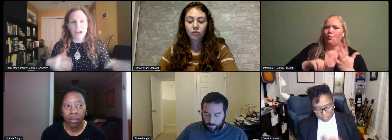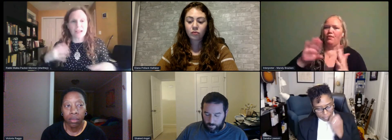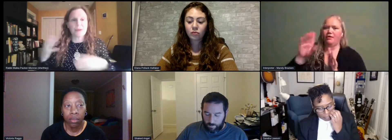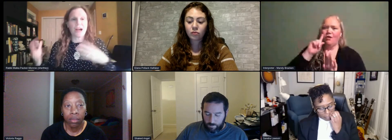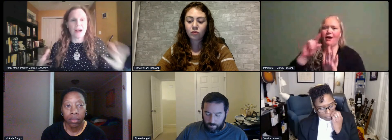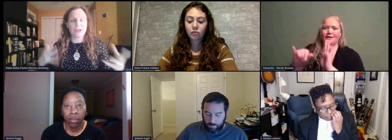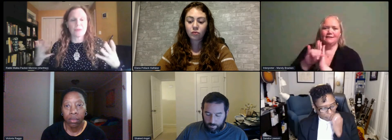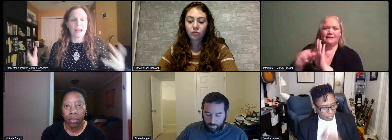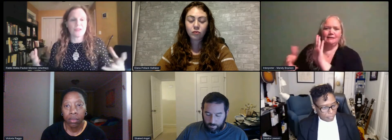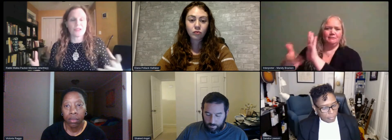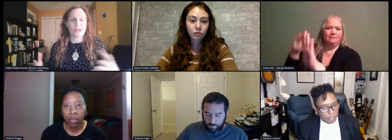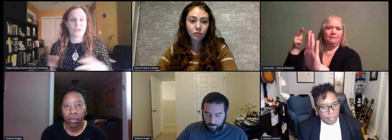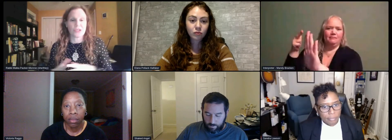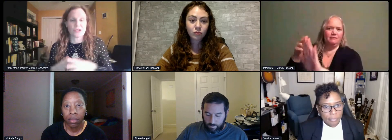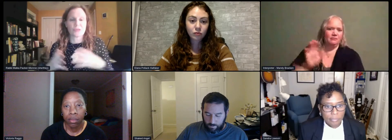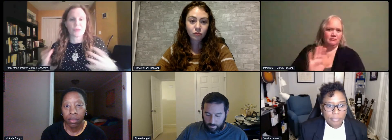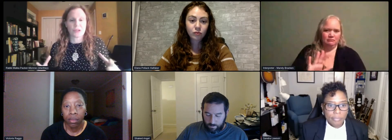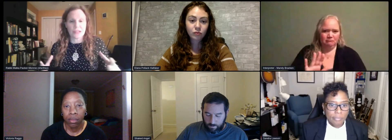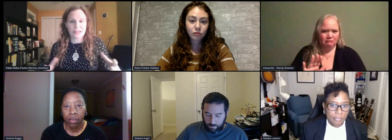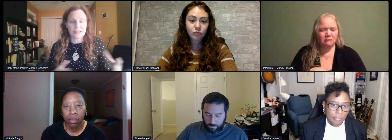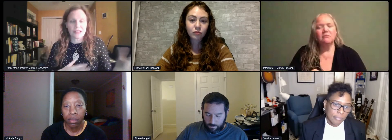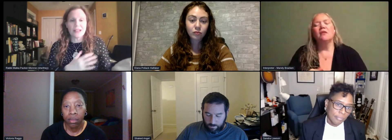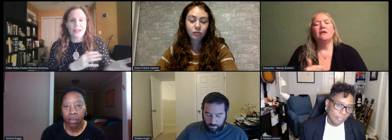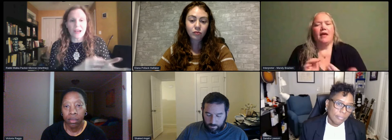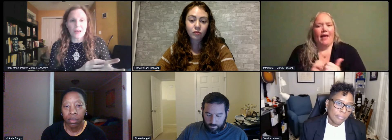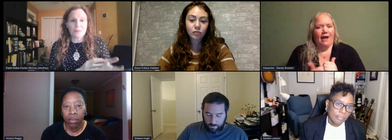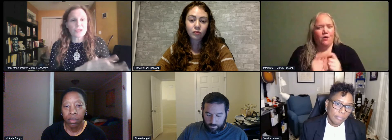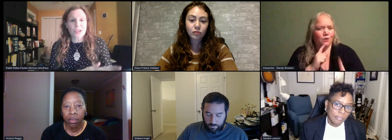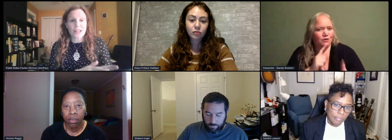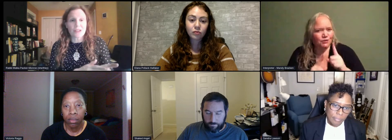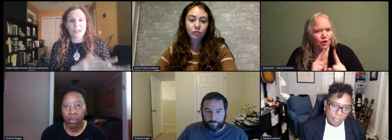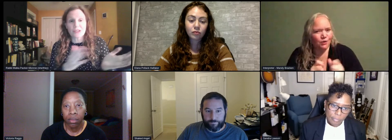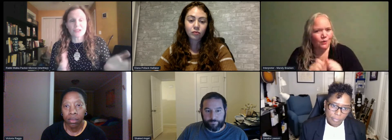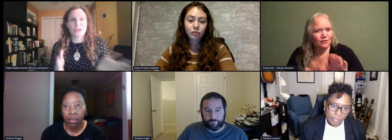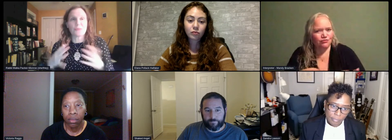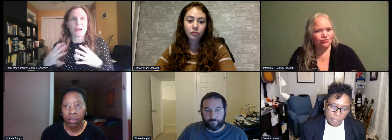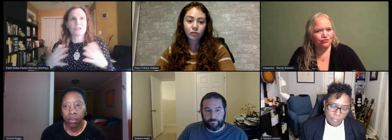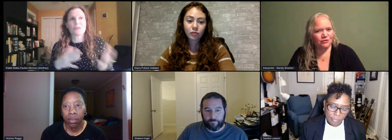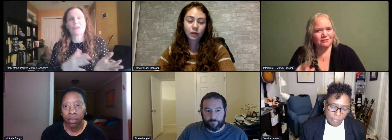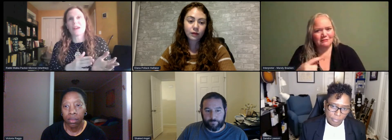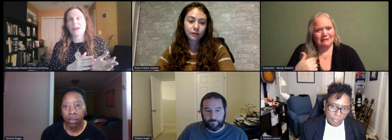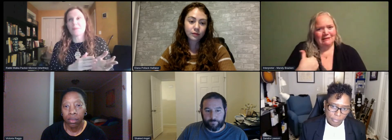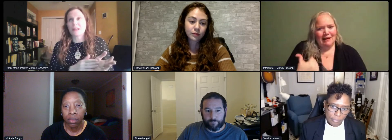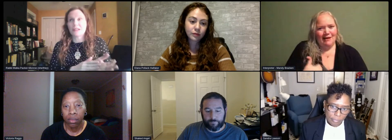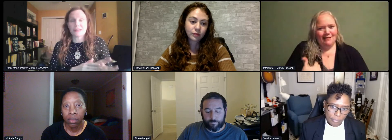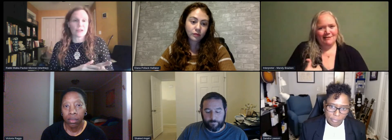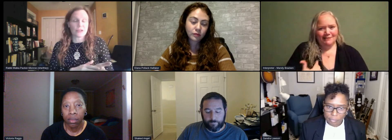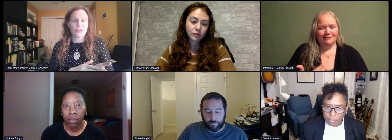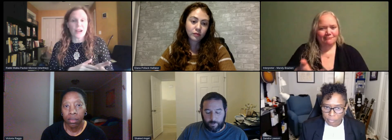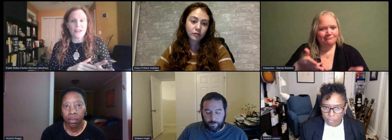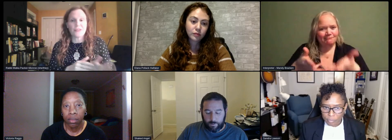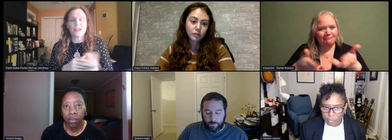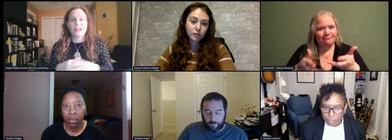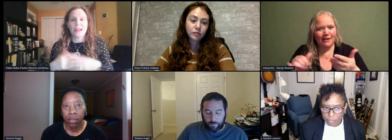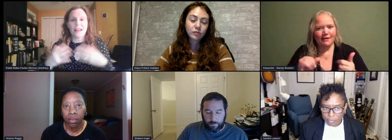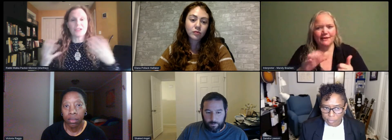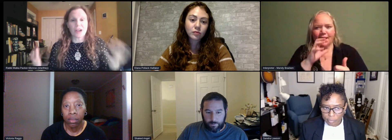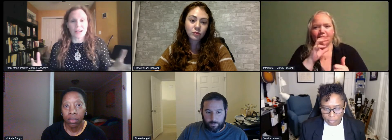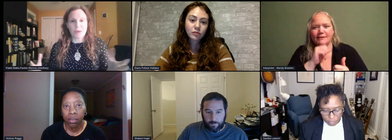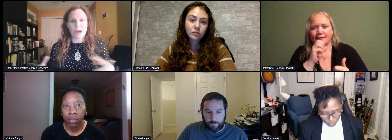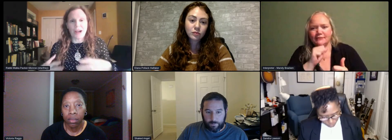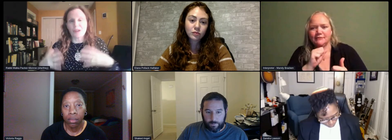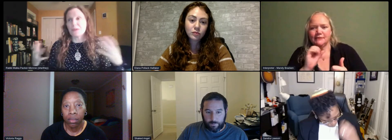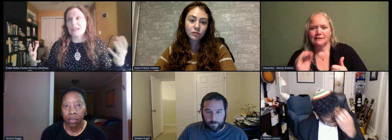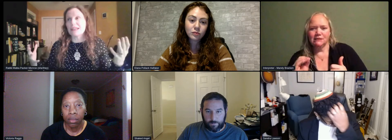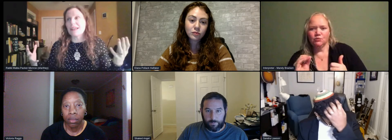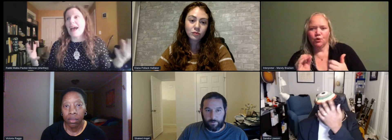these conversations with our kids, starting out young. So parents with kids 0 to 5, and talking about how do we have